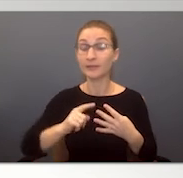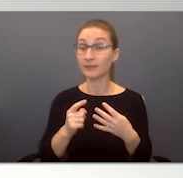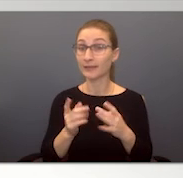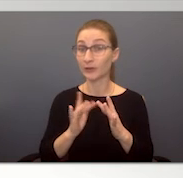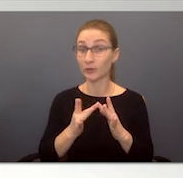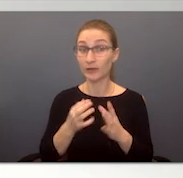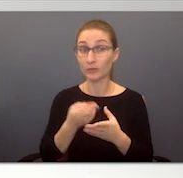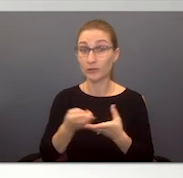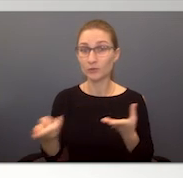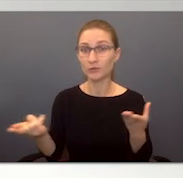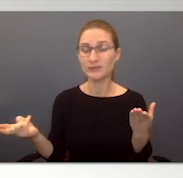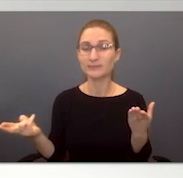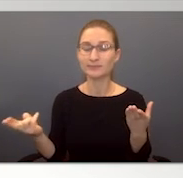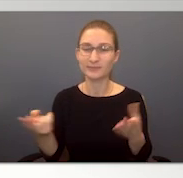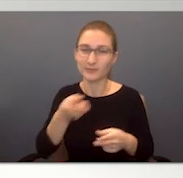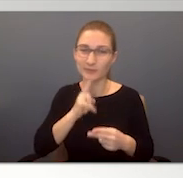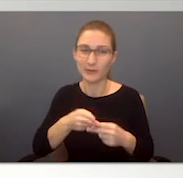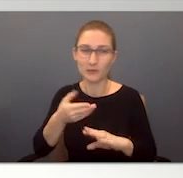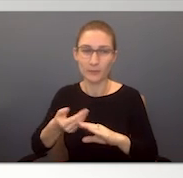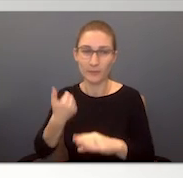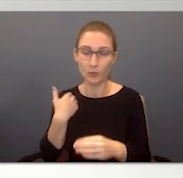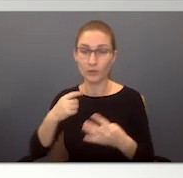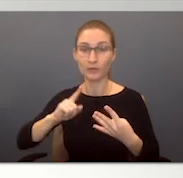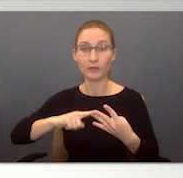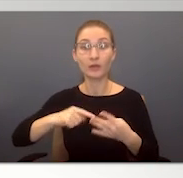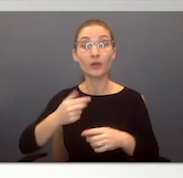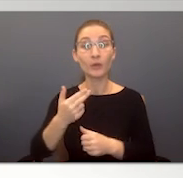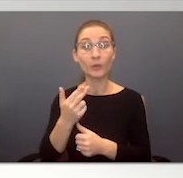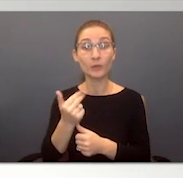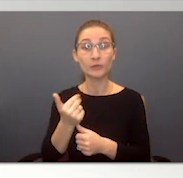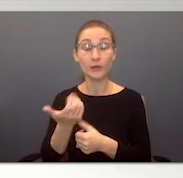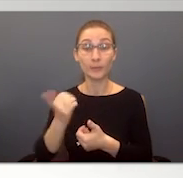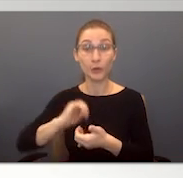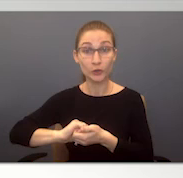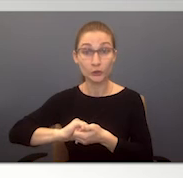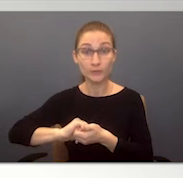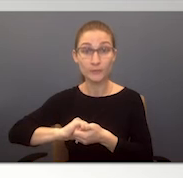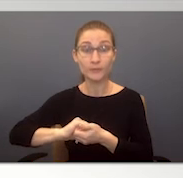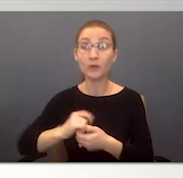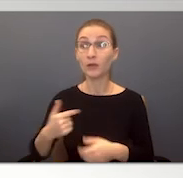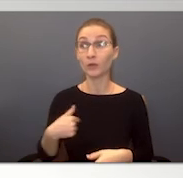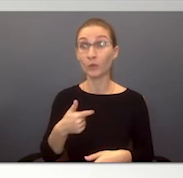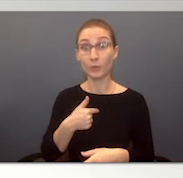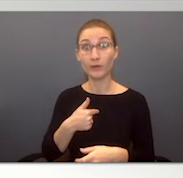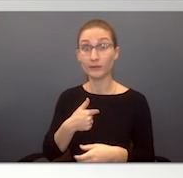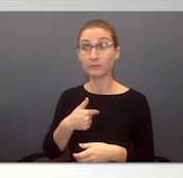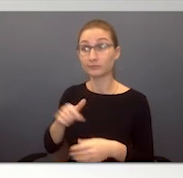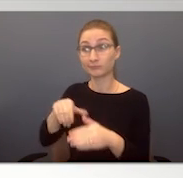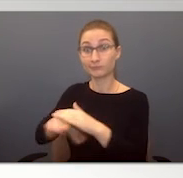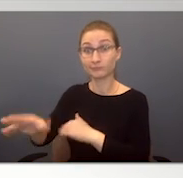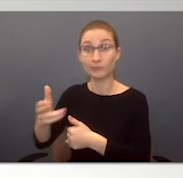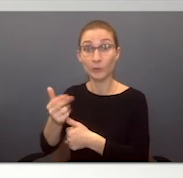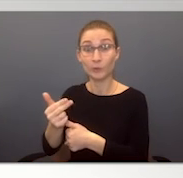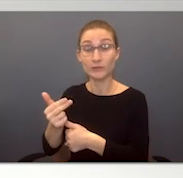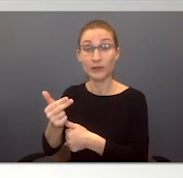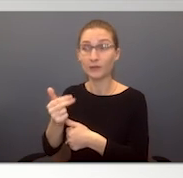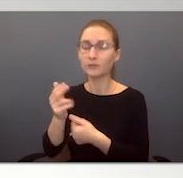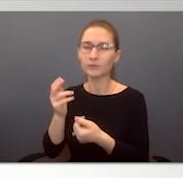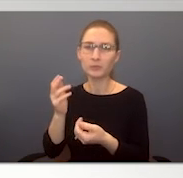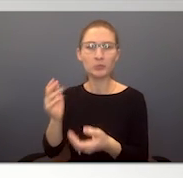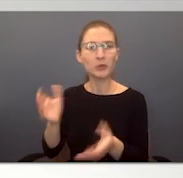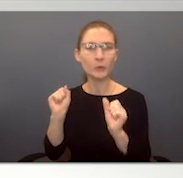that I mentioned earlier, and then hotel partnerships, because luckily we got a hotel room